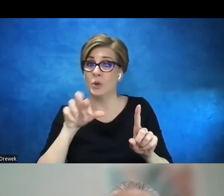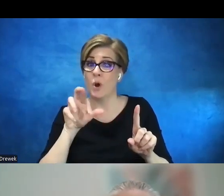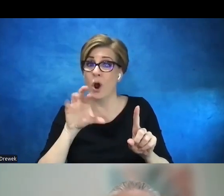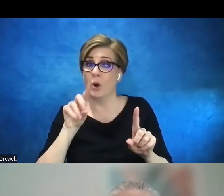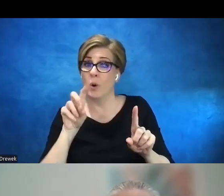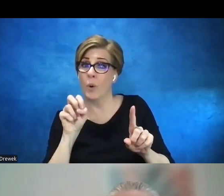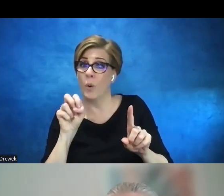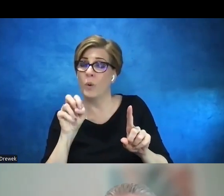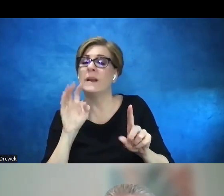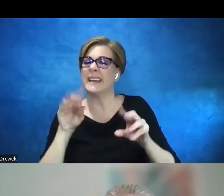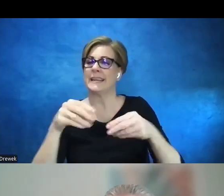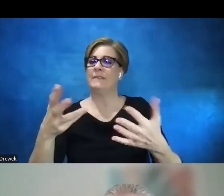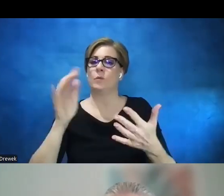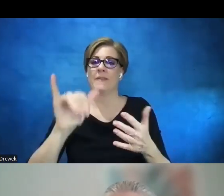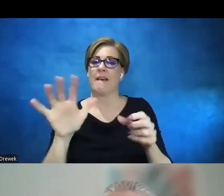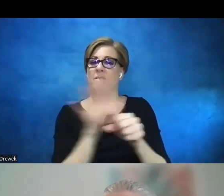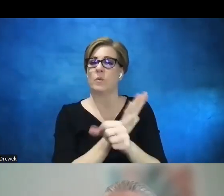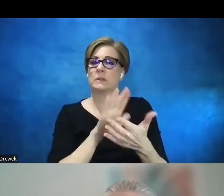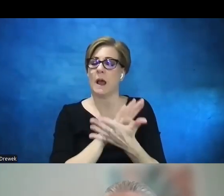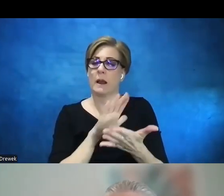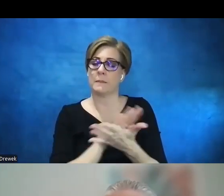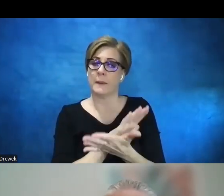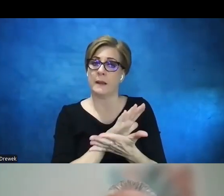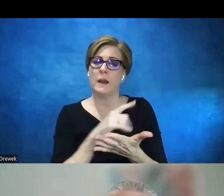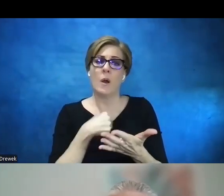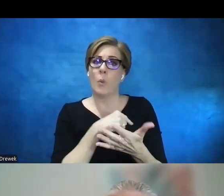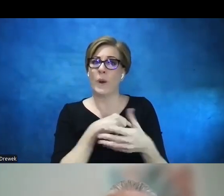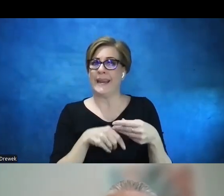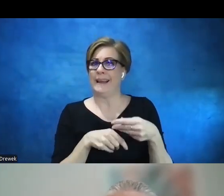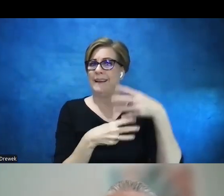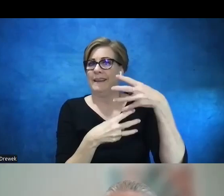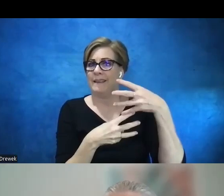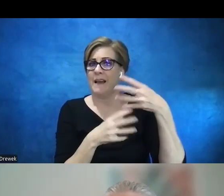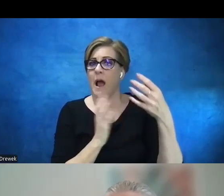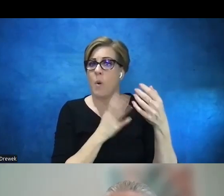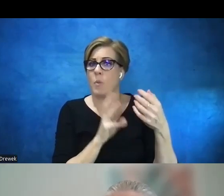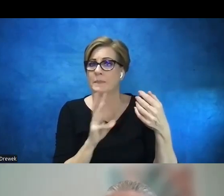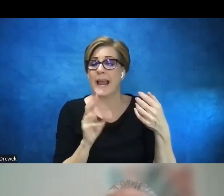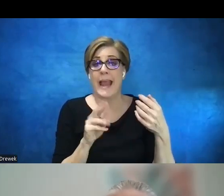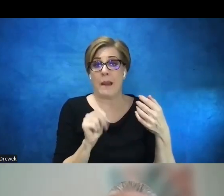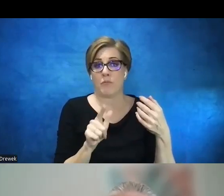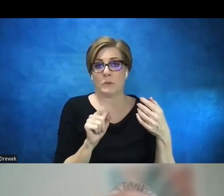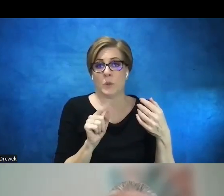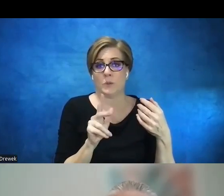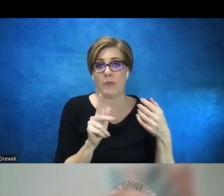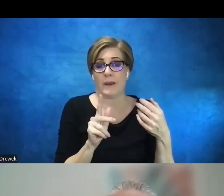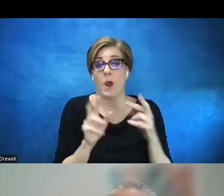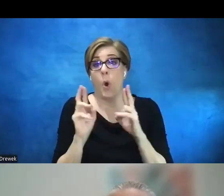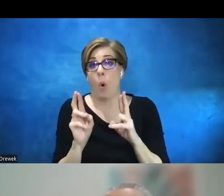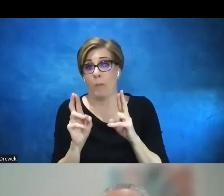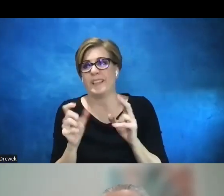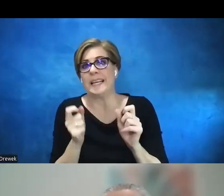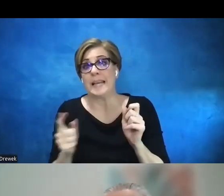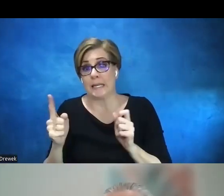on our website in April of 2023. We just started the process to update it, and we'll get the next version out hopefully in the summer of